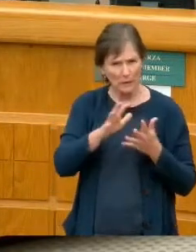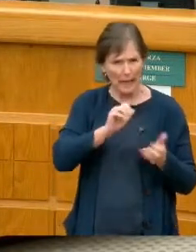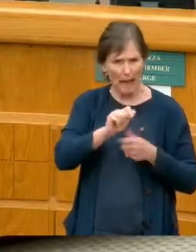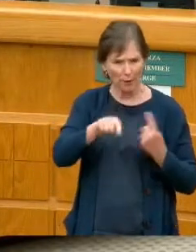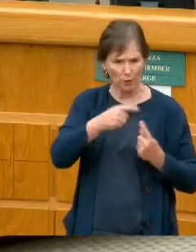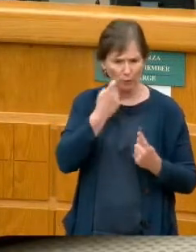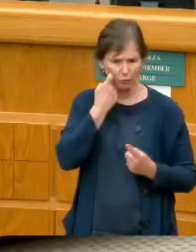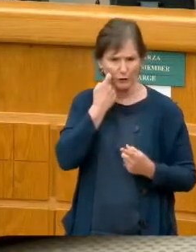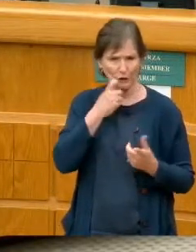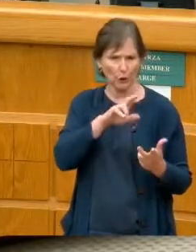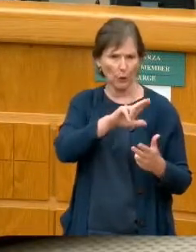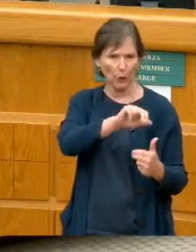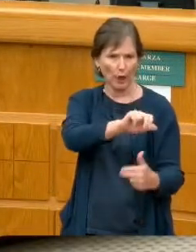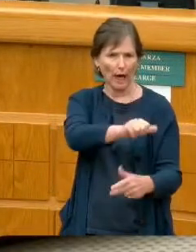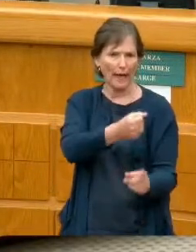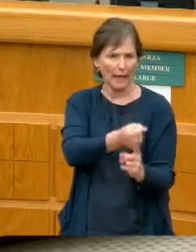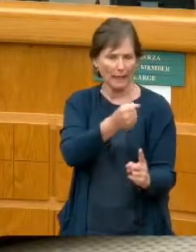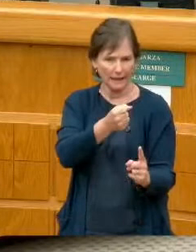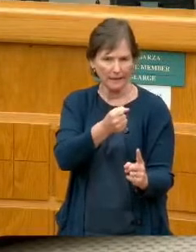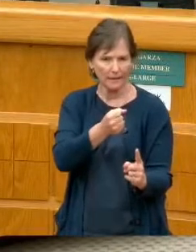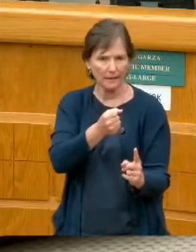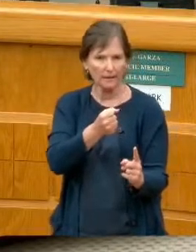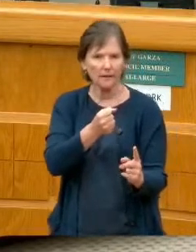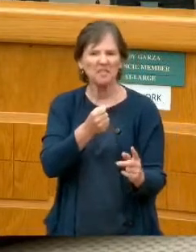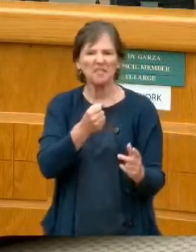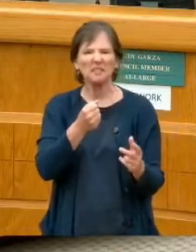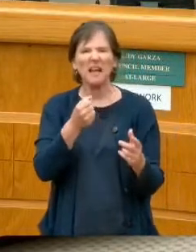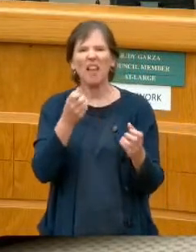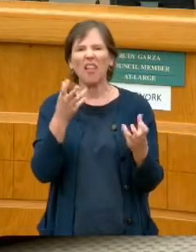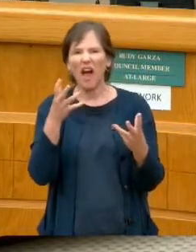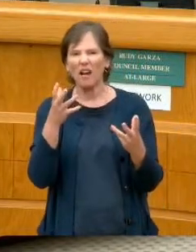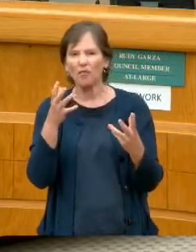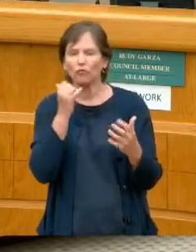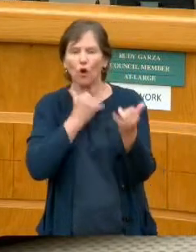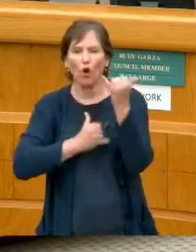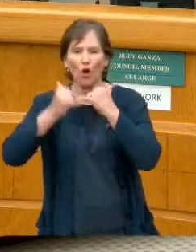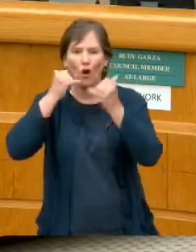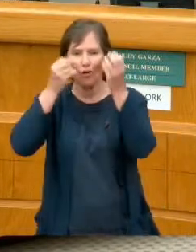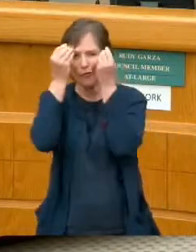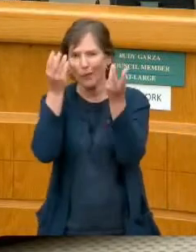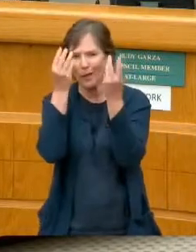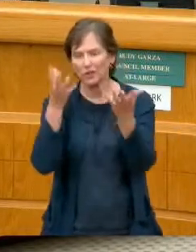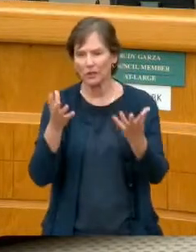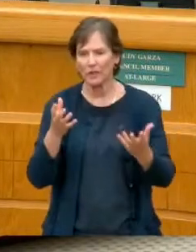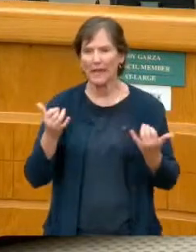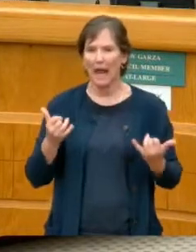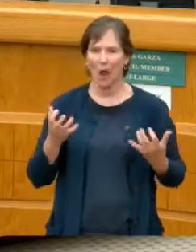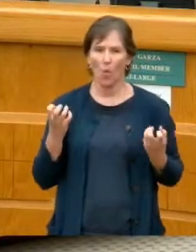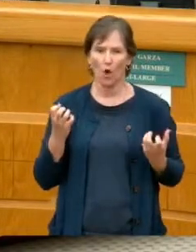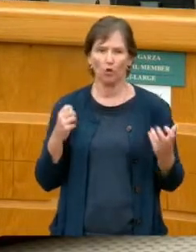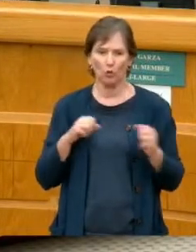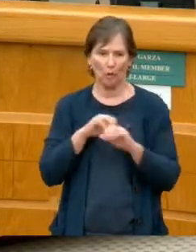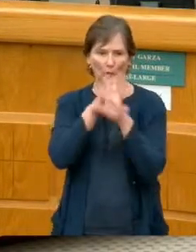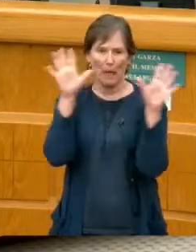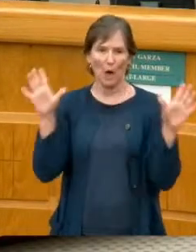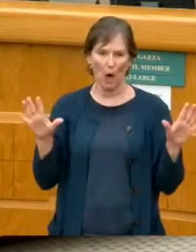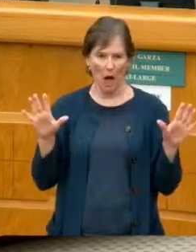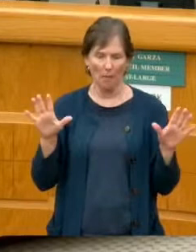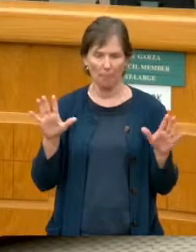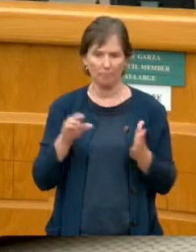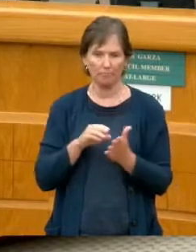take a little bit of time today to correct the record. We are still at the county in